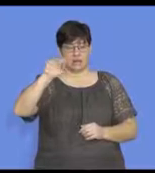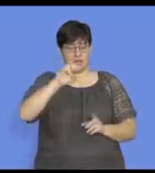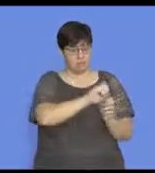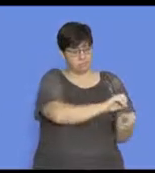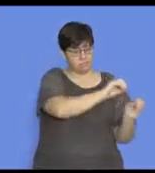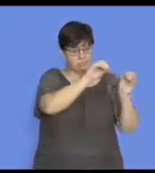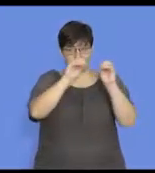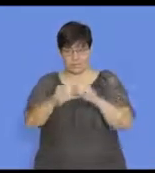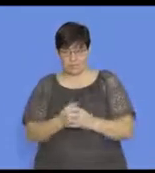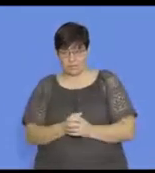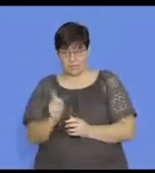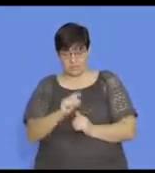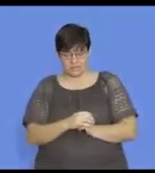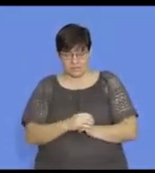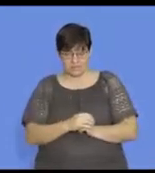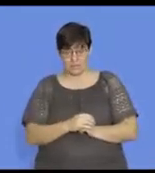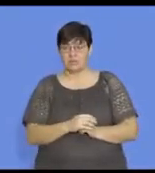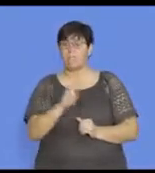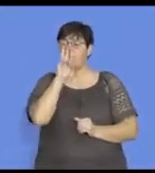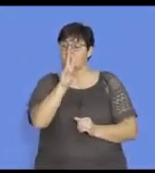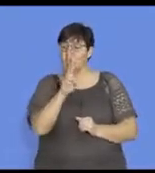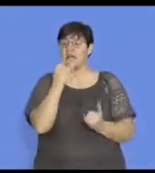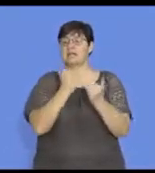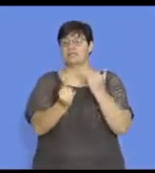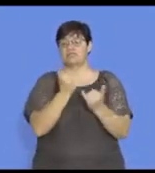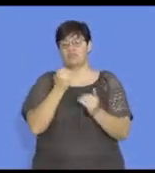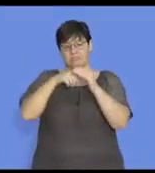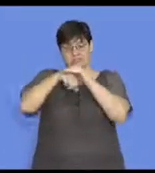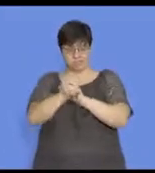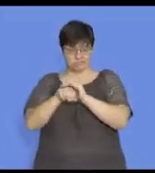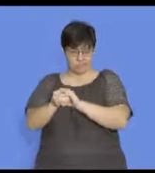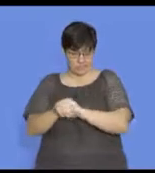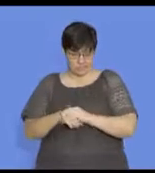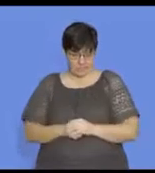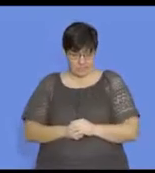you, is we're looking at sexual reproduction.